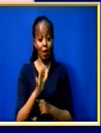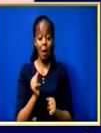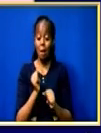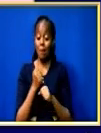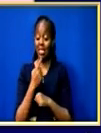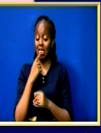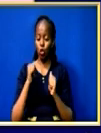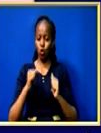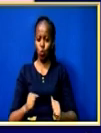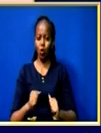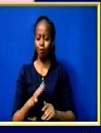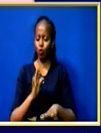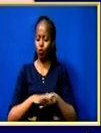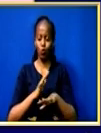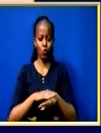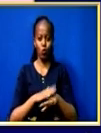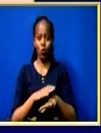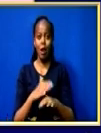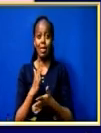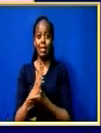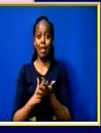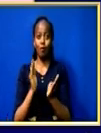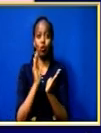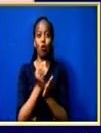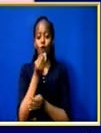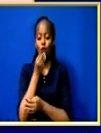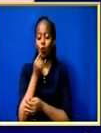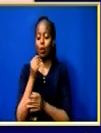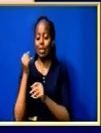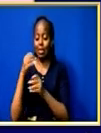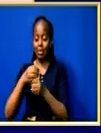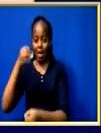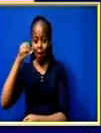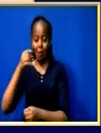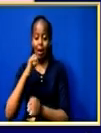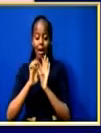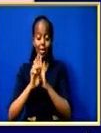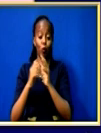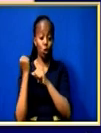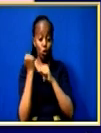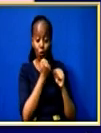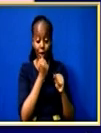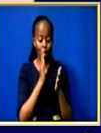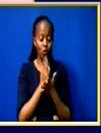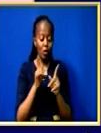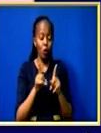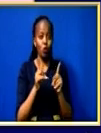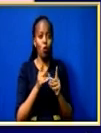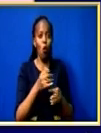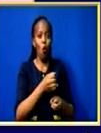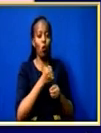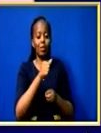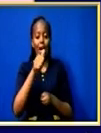them strong. Beautiful. Yes. So some store food in the stem, like the sugarcane we've said, it also holds